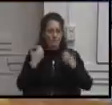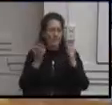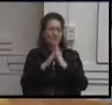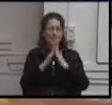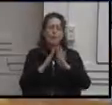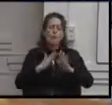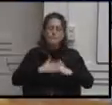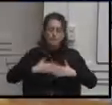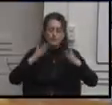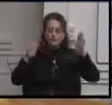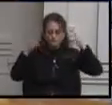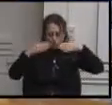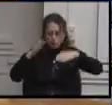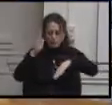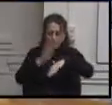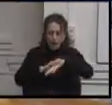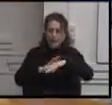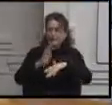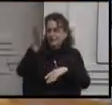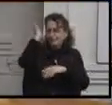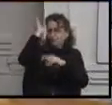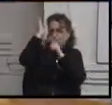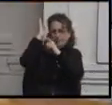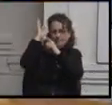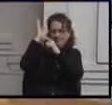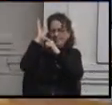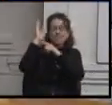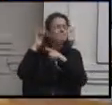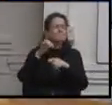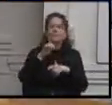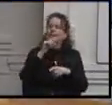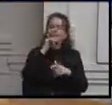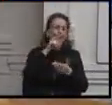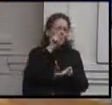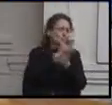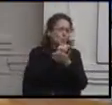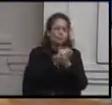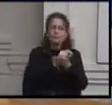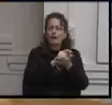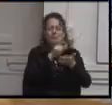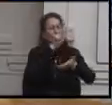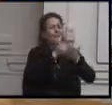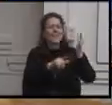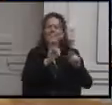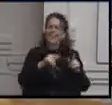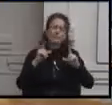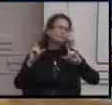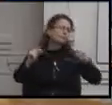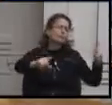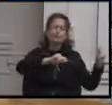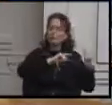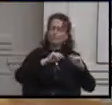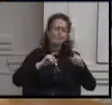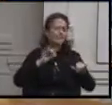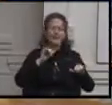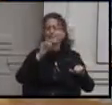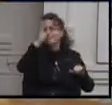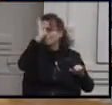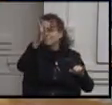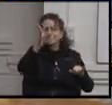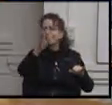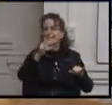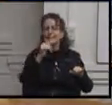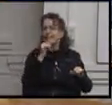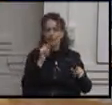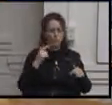data that's been presented, because there is no particular move or consideration at this